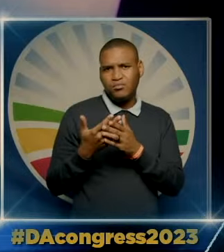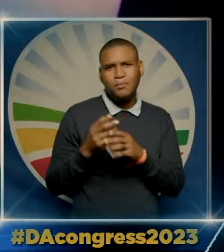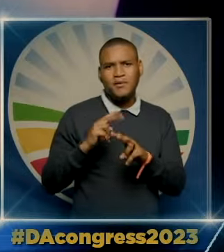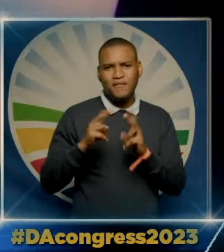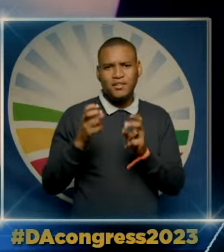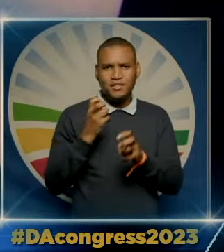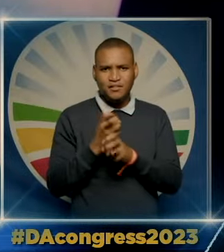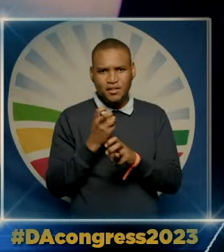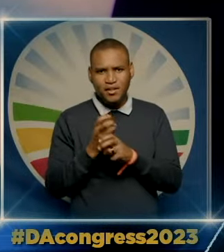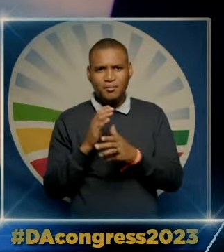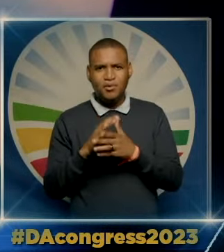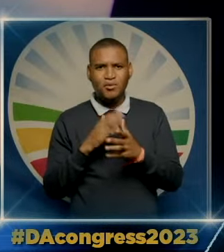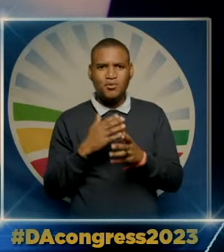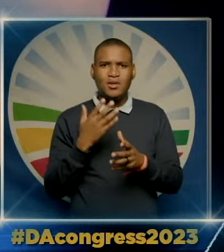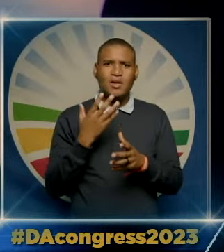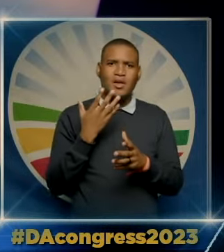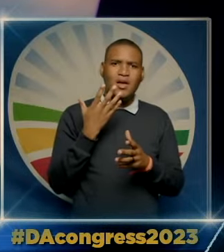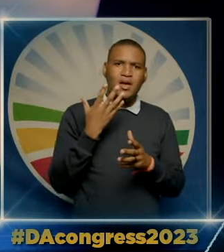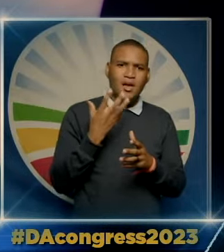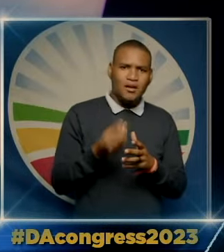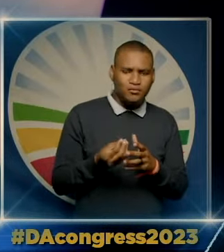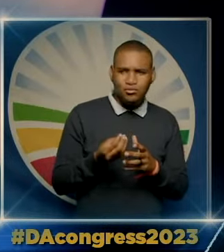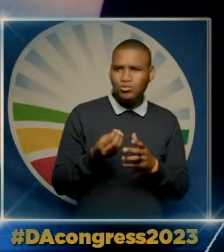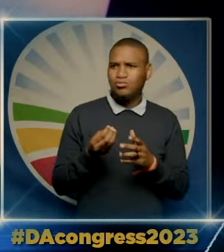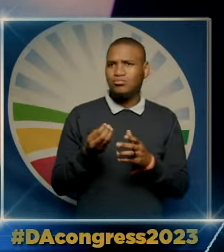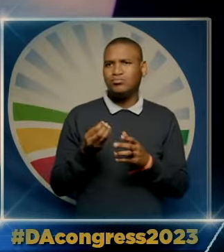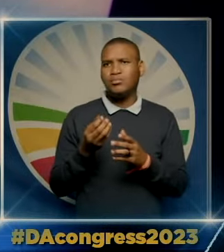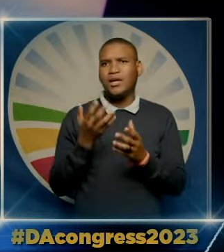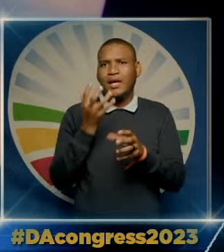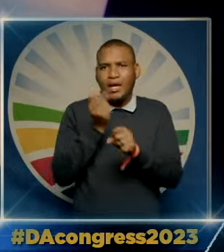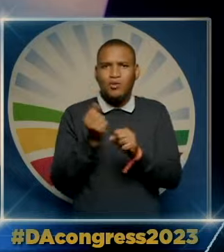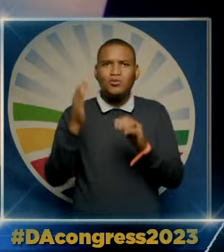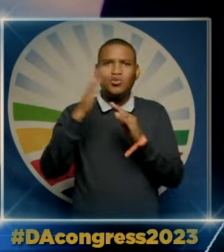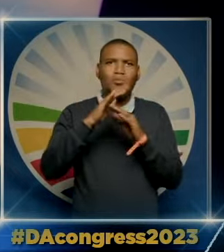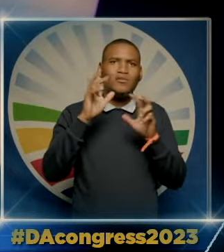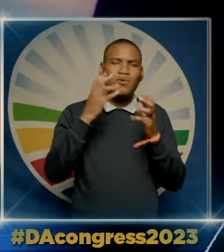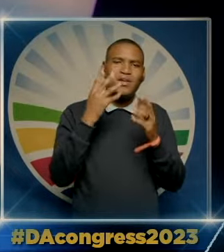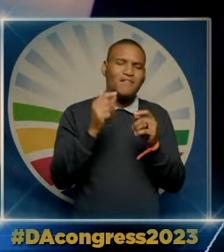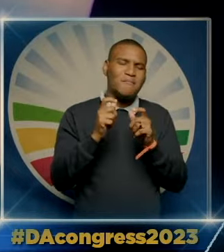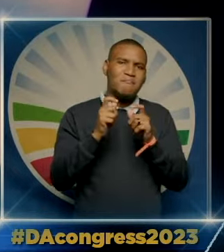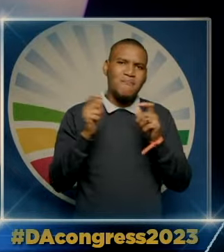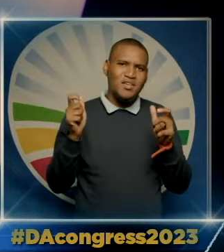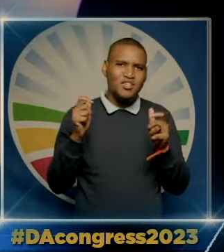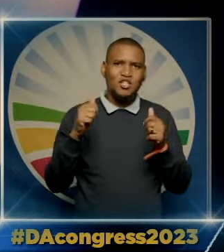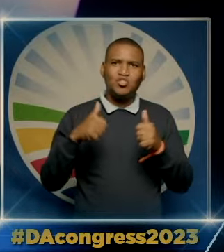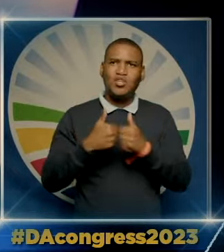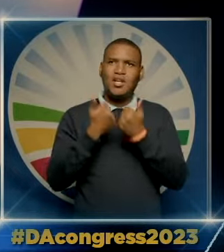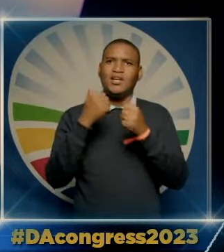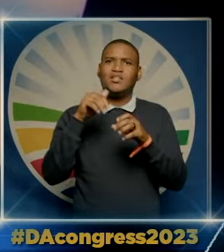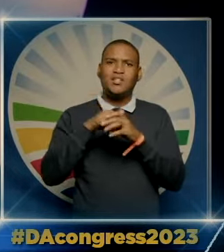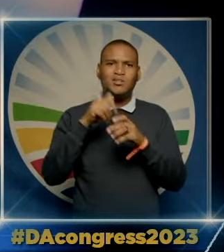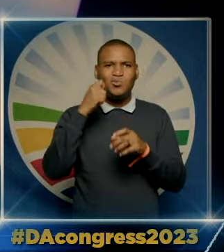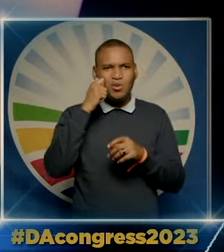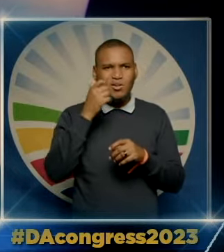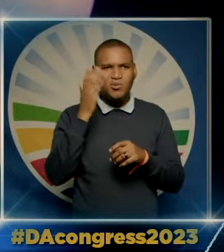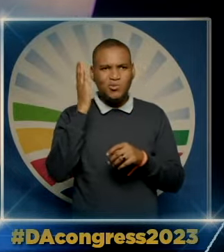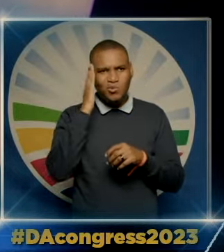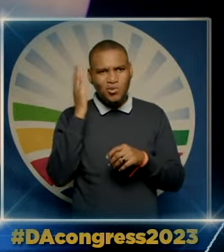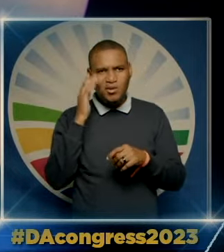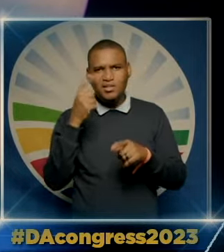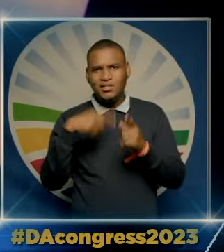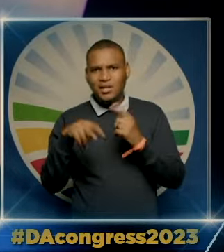to meet with all of the officials, we have to get on top of the issues. We've got a massive challenge in Tshwane, as you know, Kwena, in terms